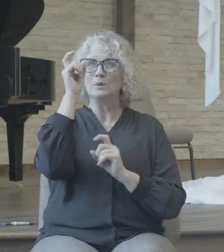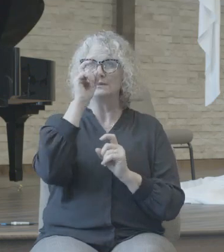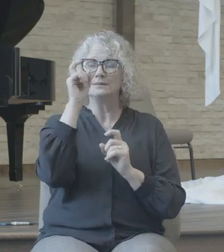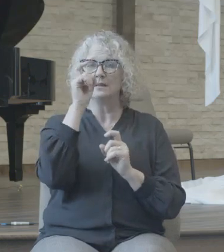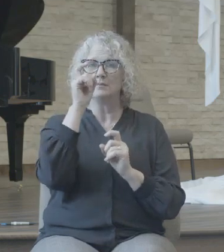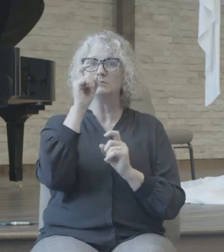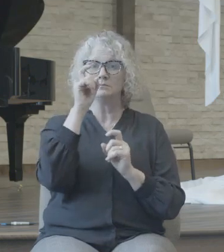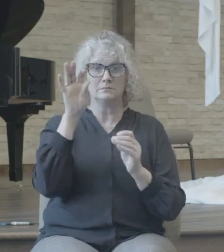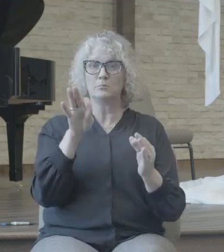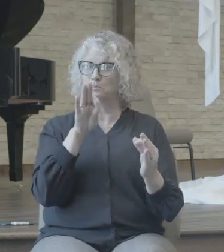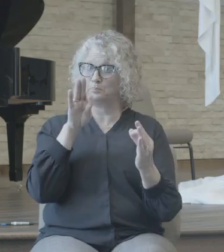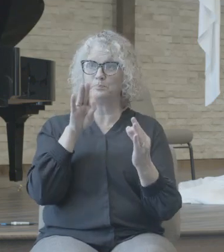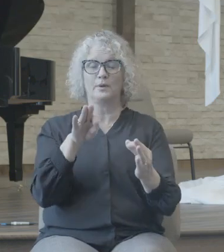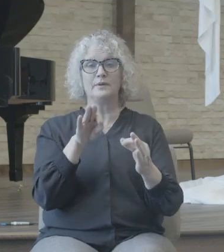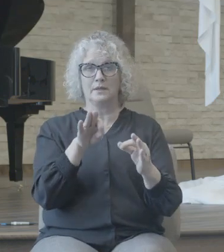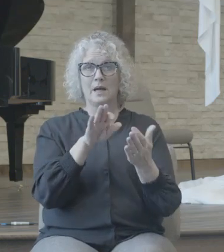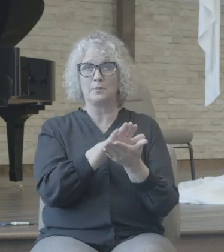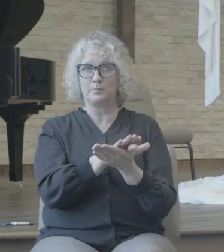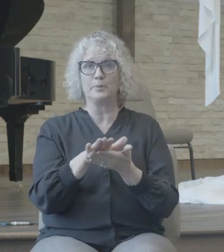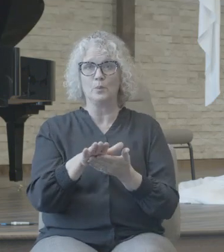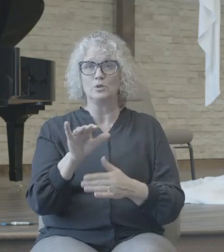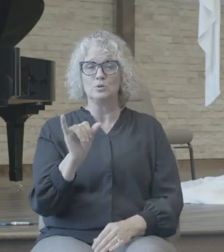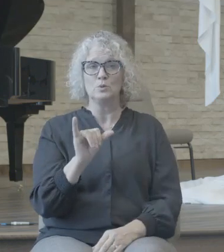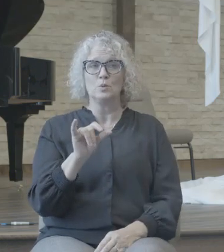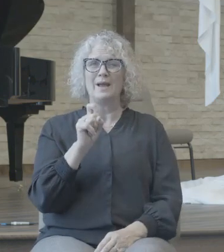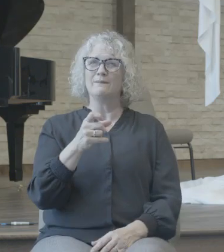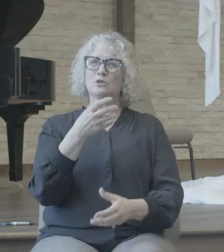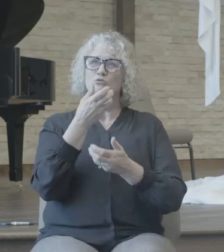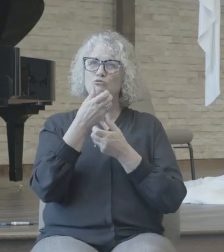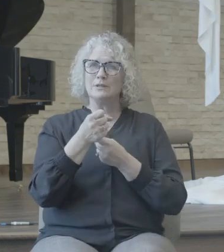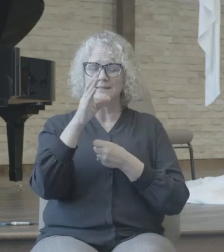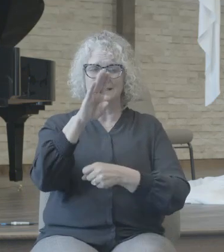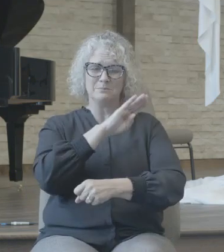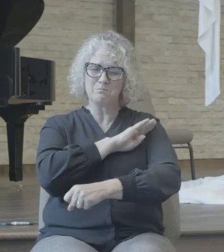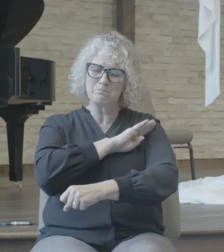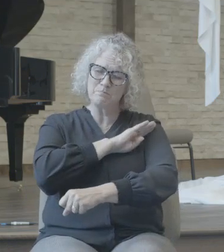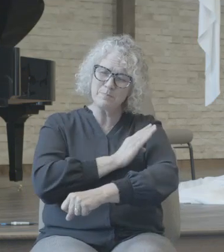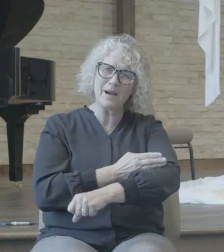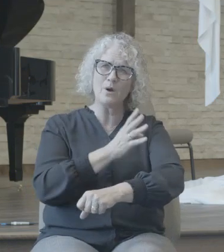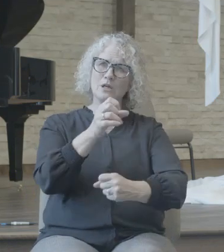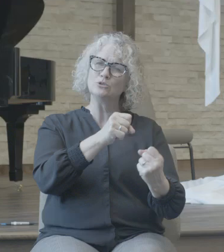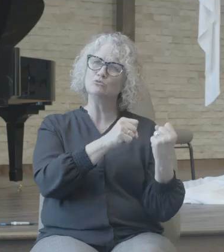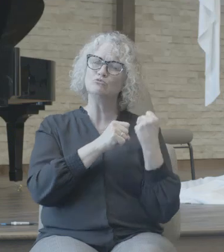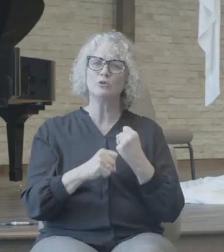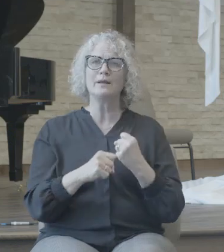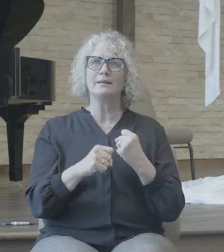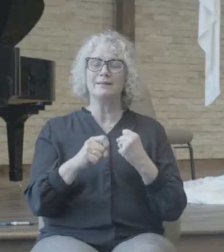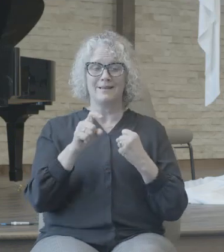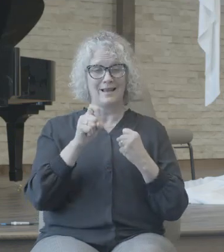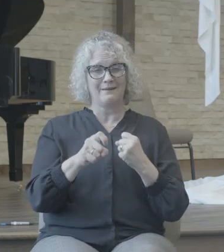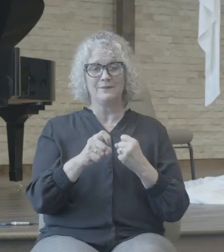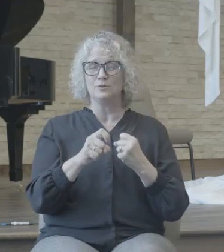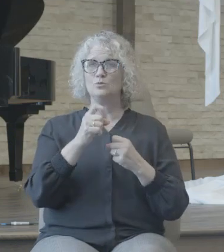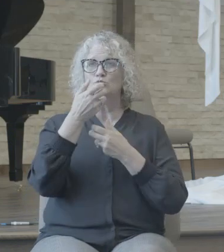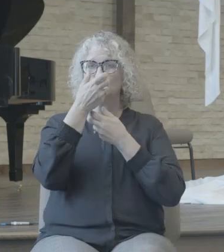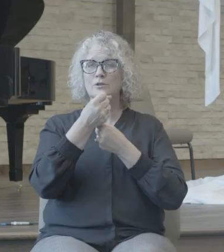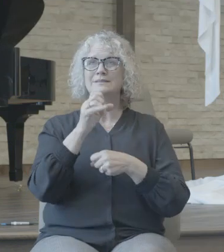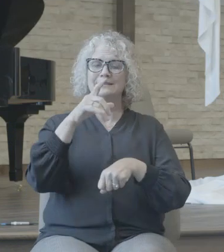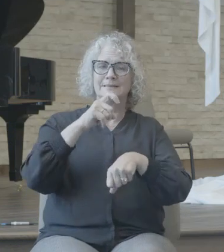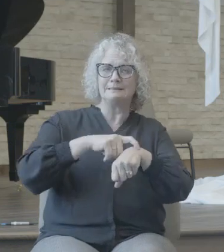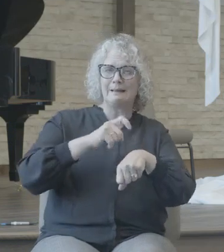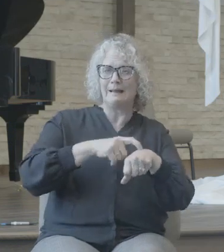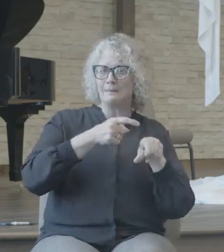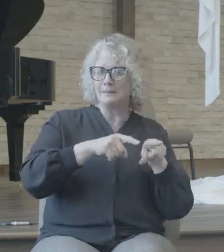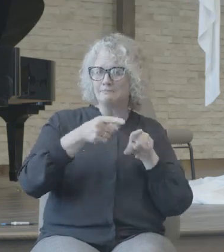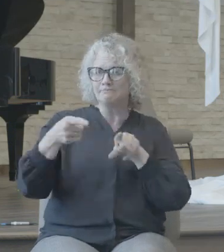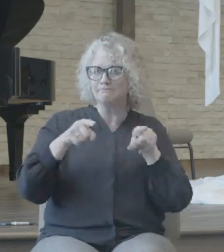also perfect and pure. We are to trust His power and His strength. We are to trust His timing